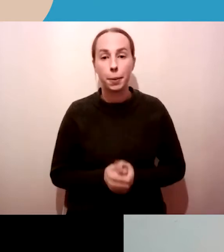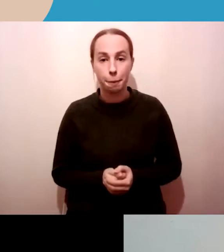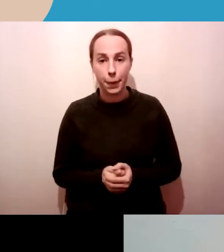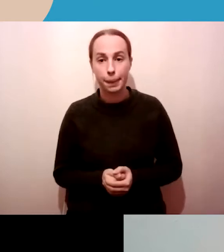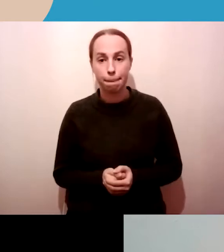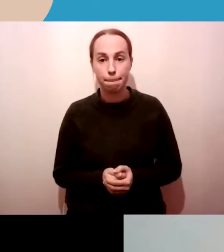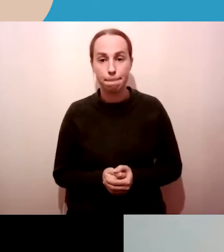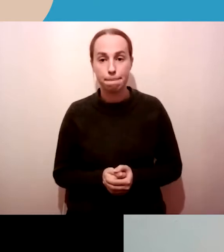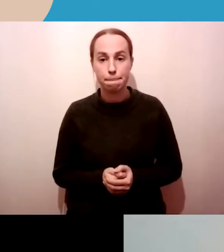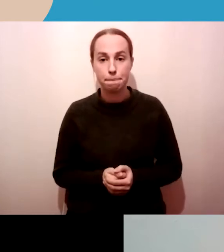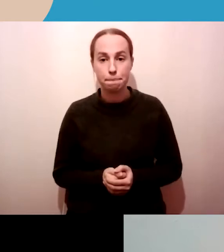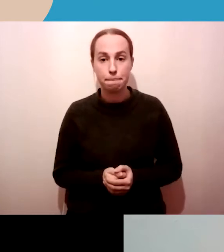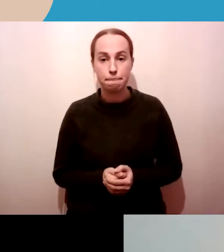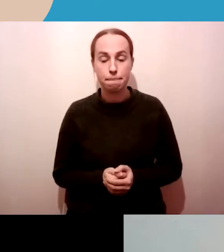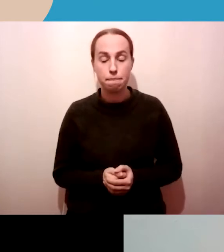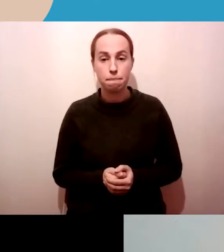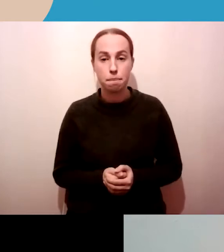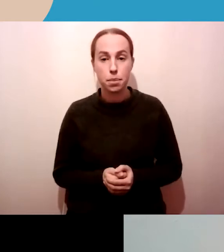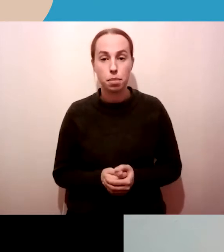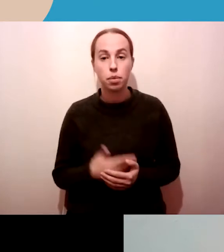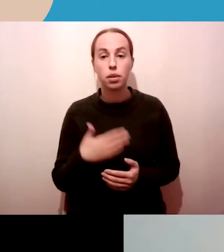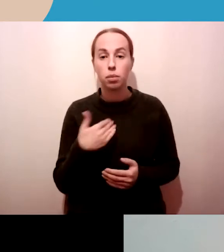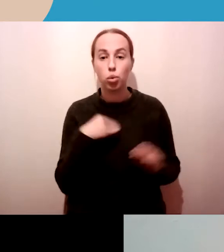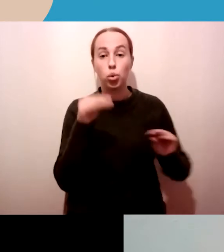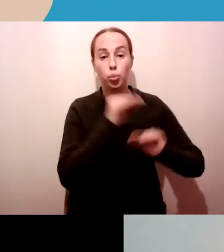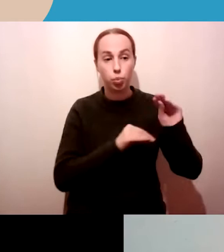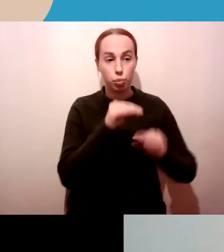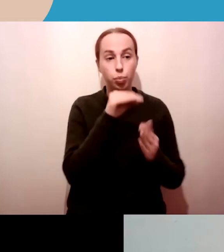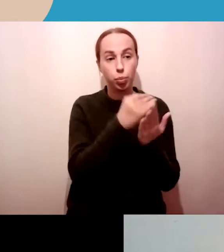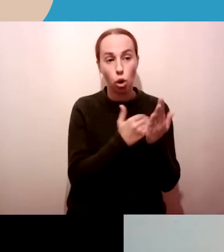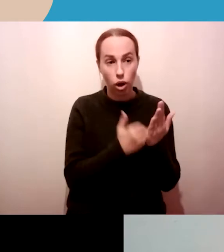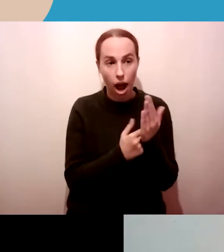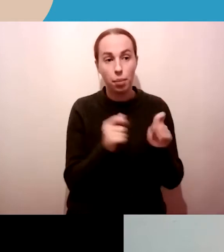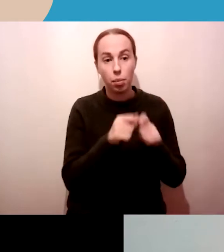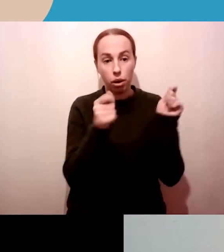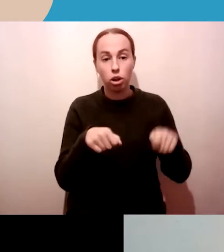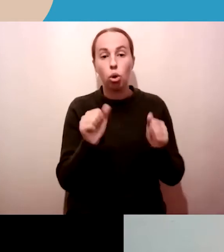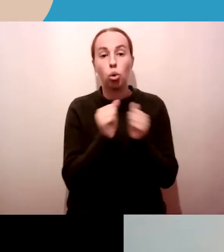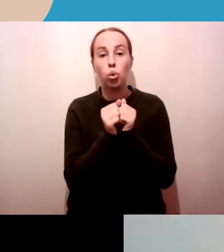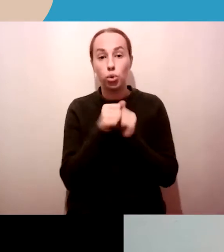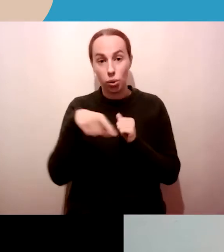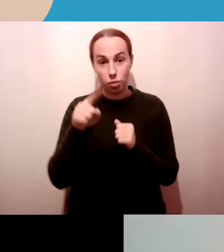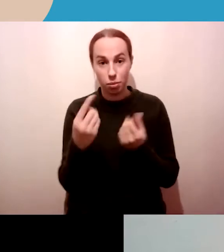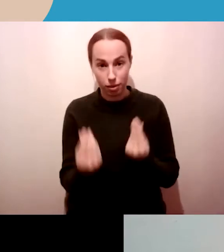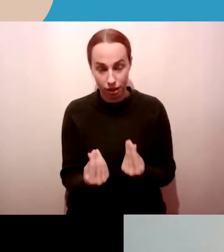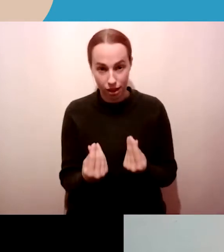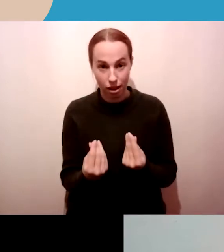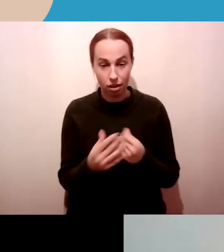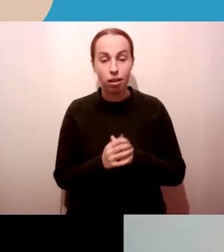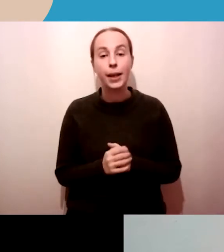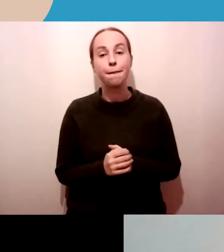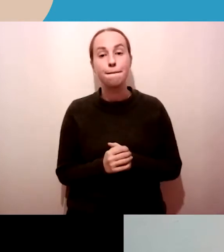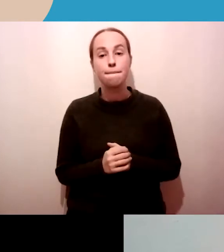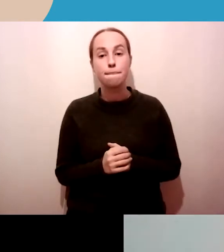the examples of the support that you have provided? So the platform was launched on the